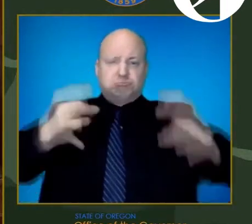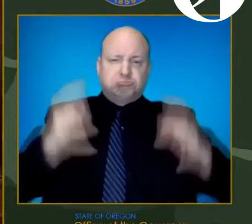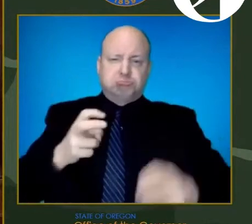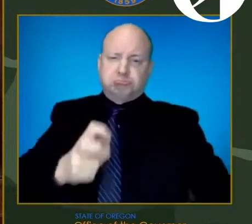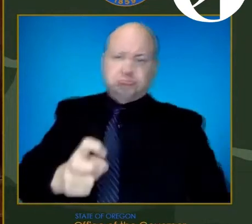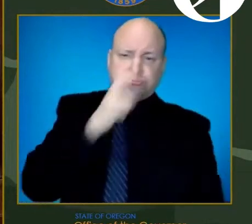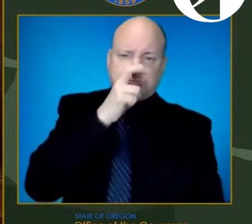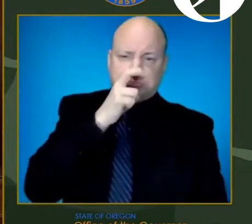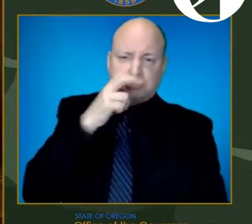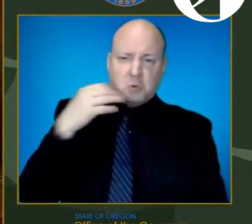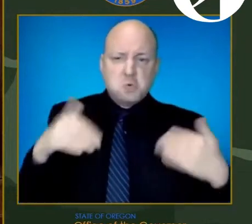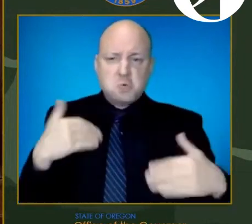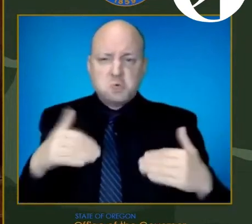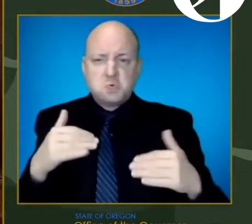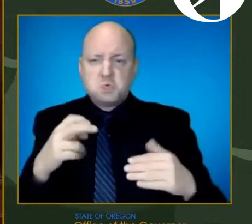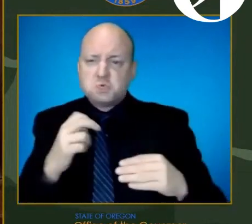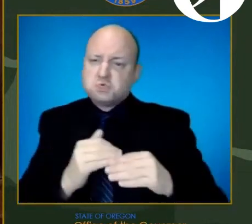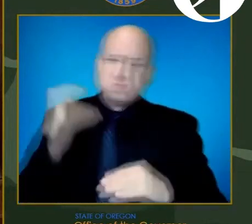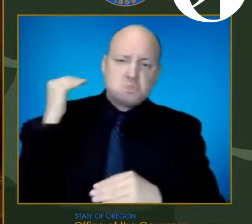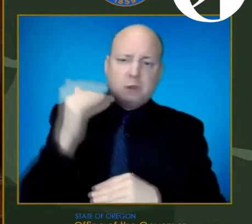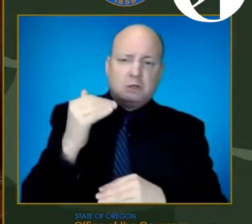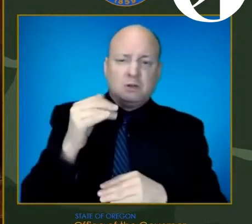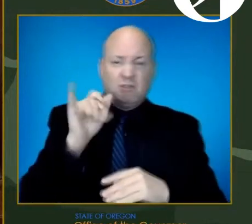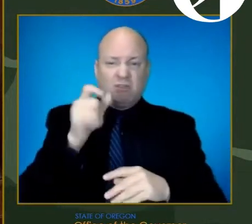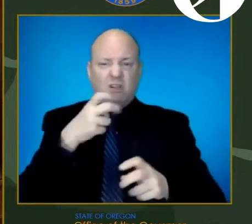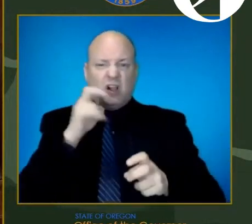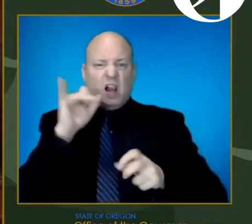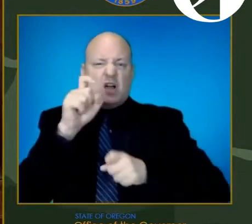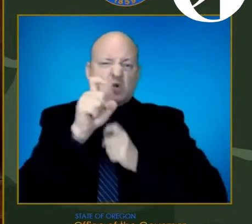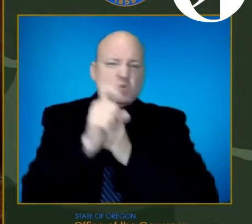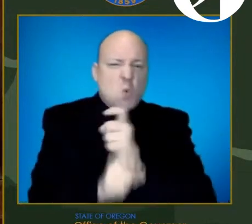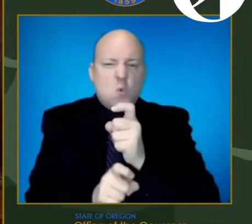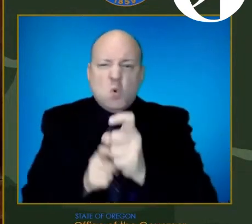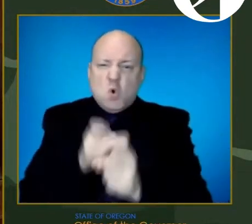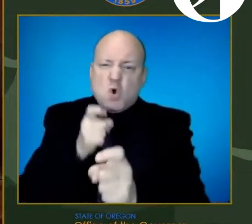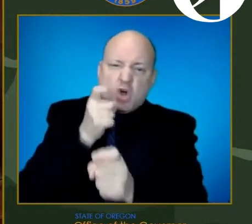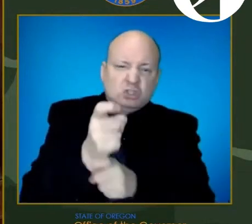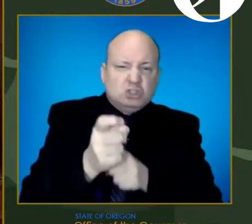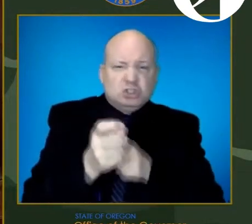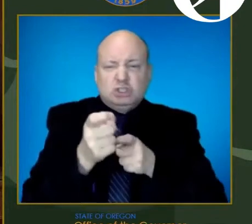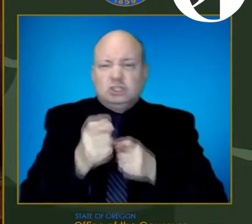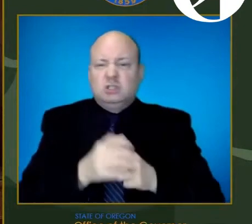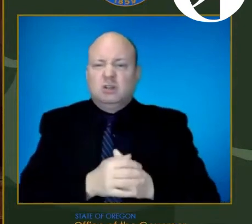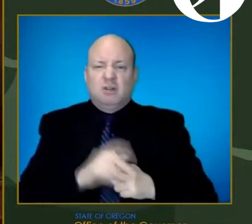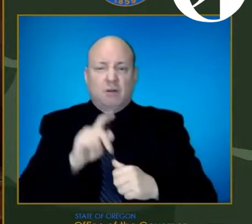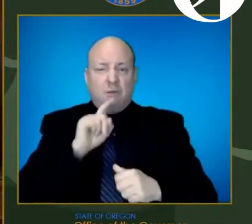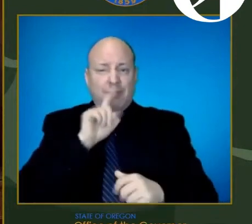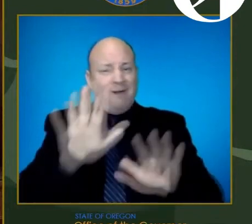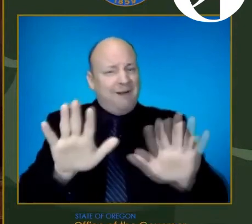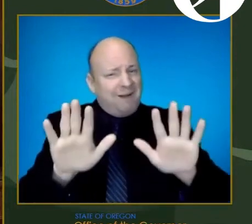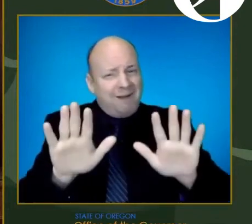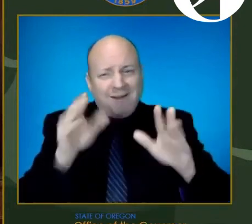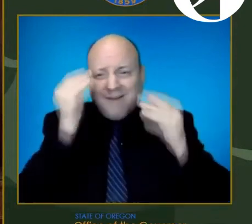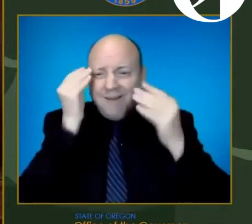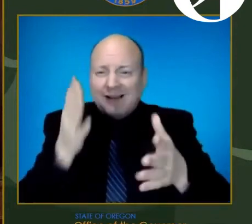hoax. All the while, cases were rising and deaths continued to